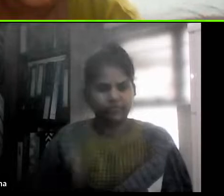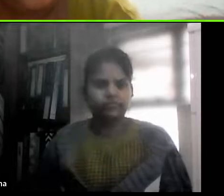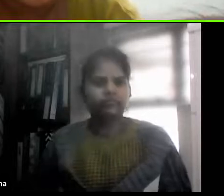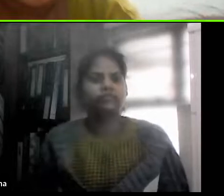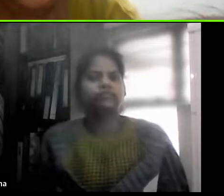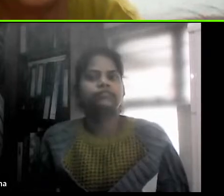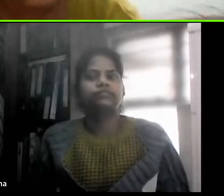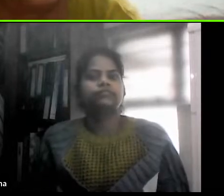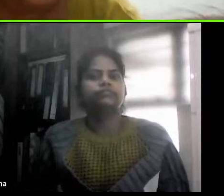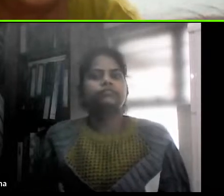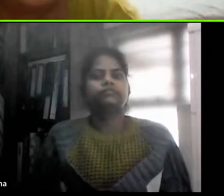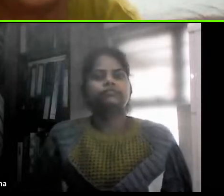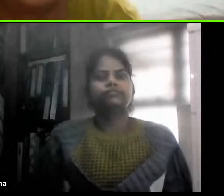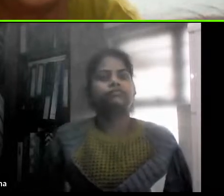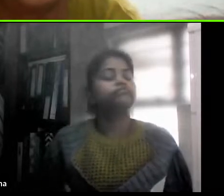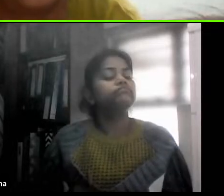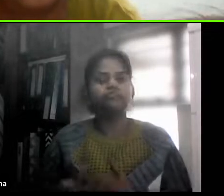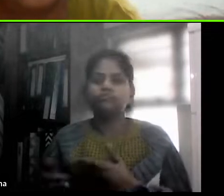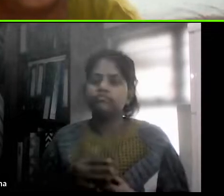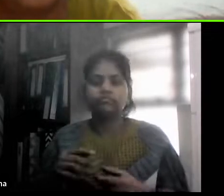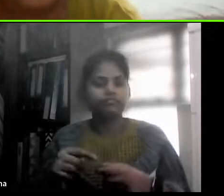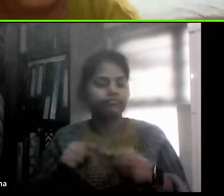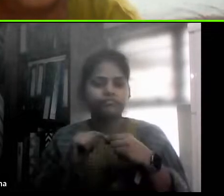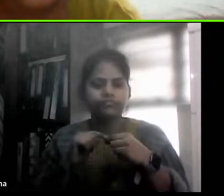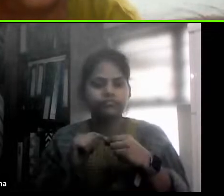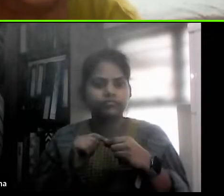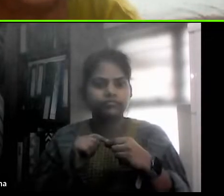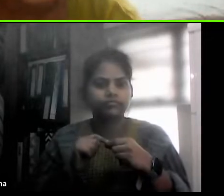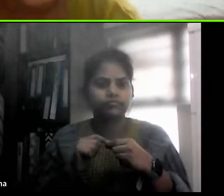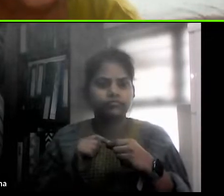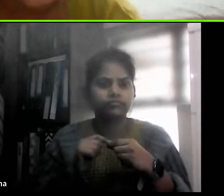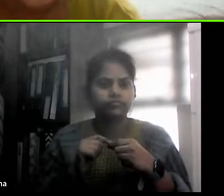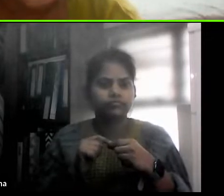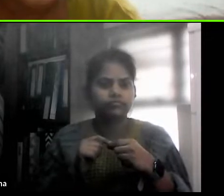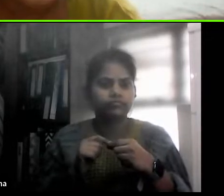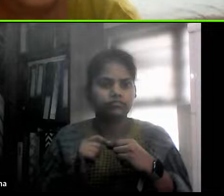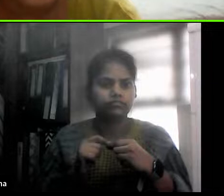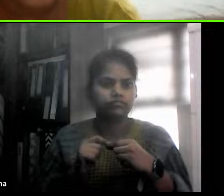Okay. So, any other questions? Anyone would like to